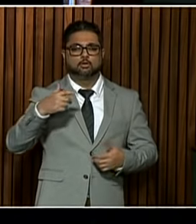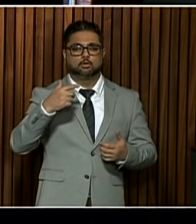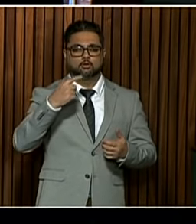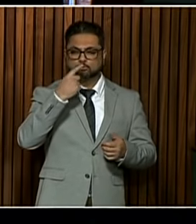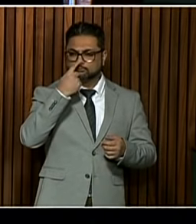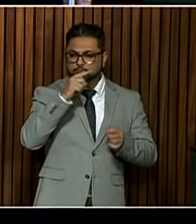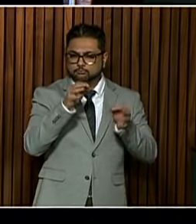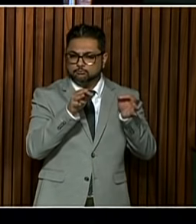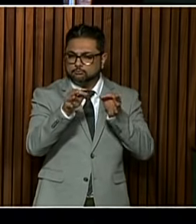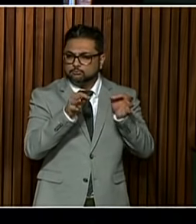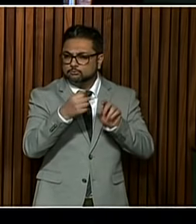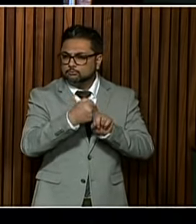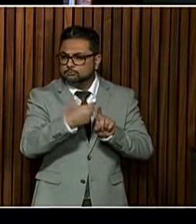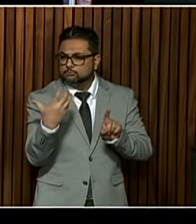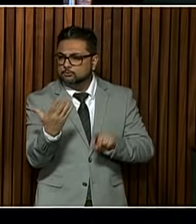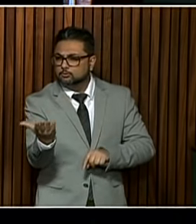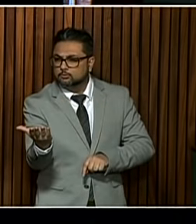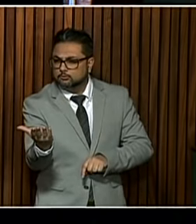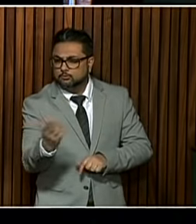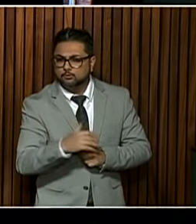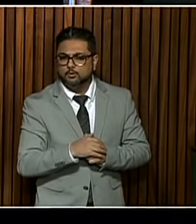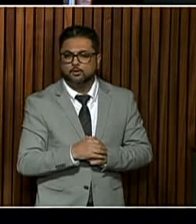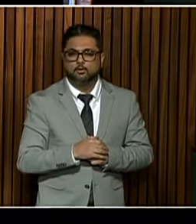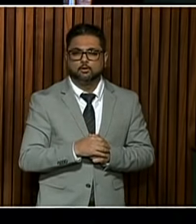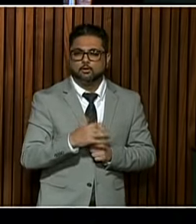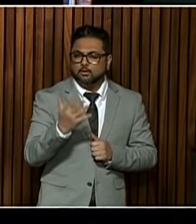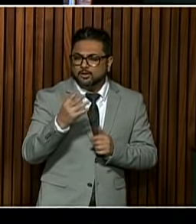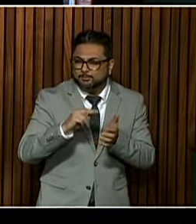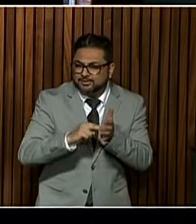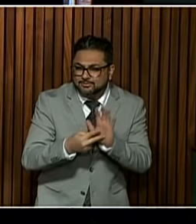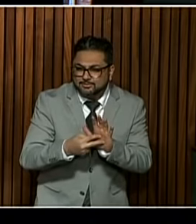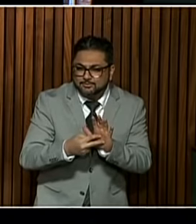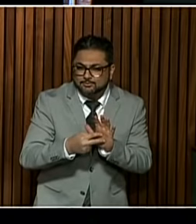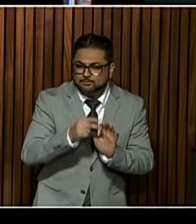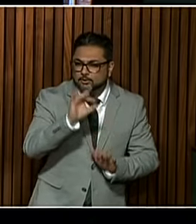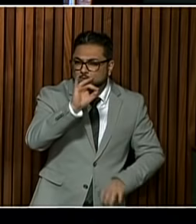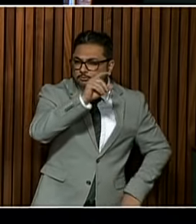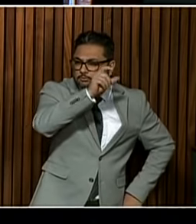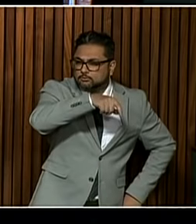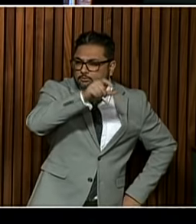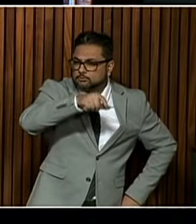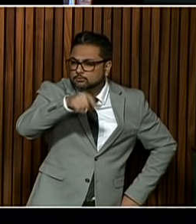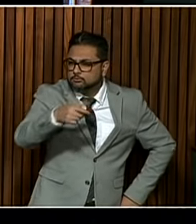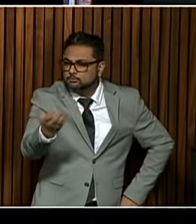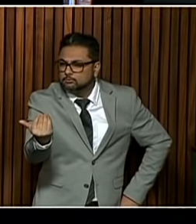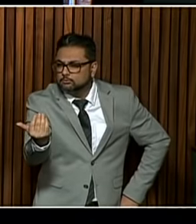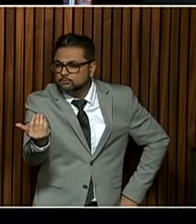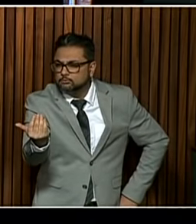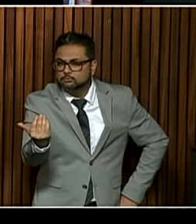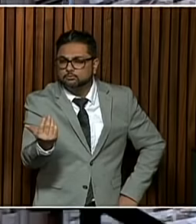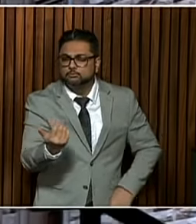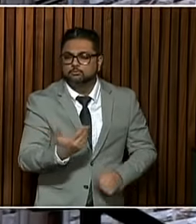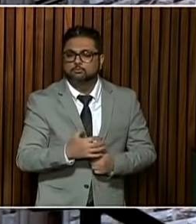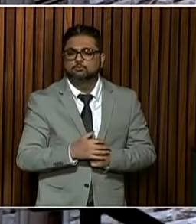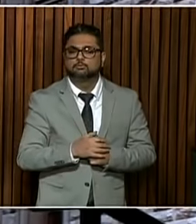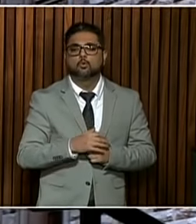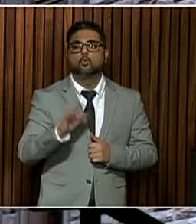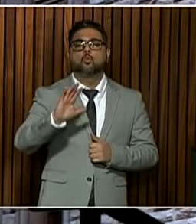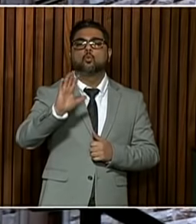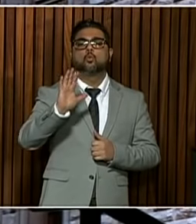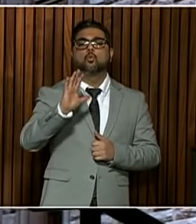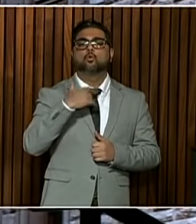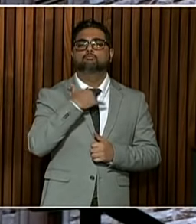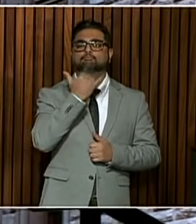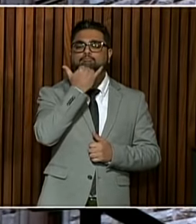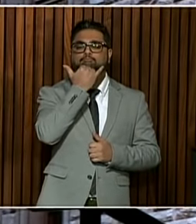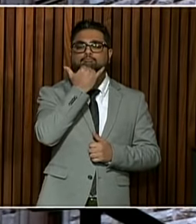Just trying to say, in the 8 stratified categories? Sorry, age stratified. Yeah, the age ones originally we had the ones